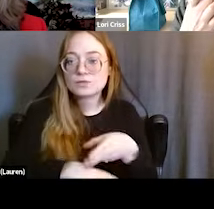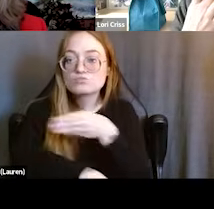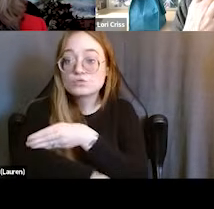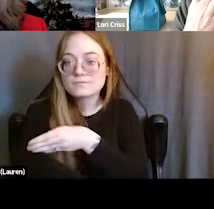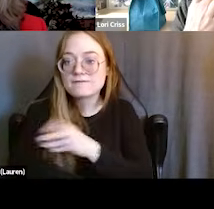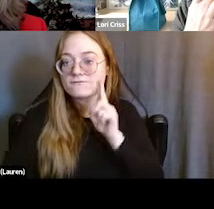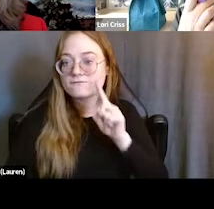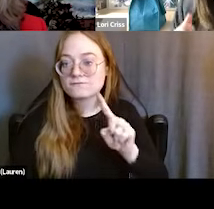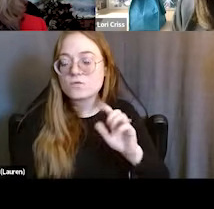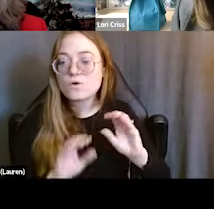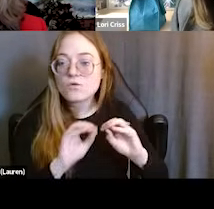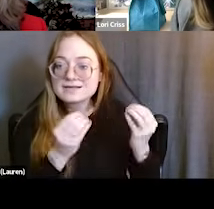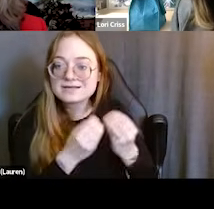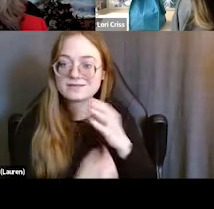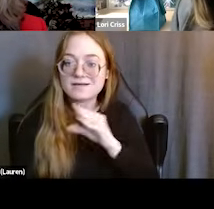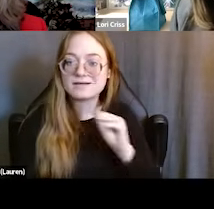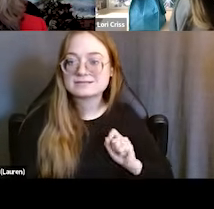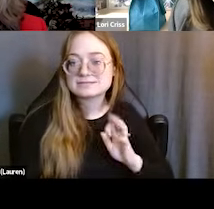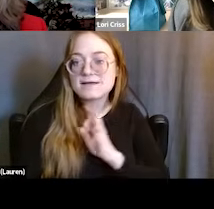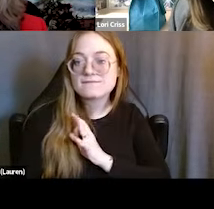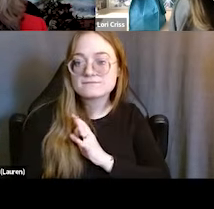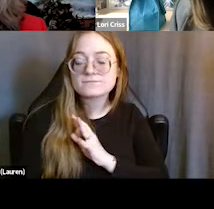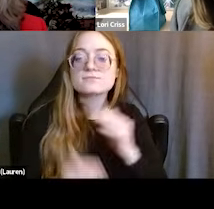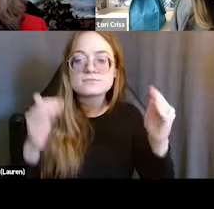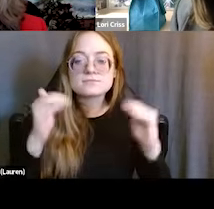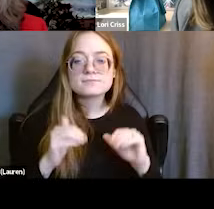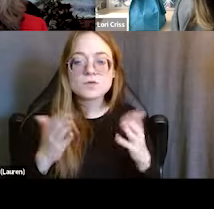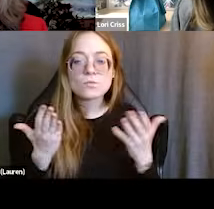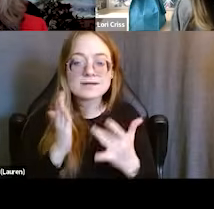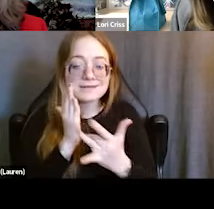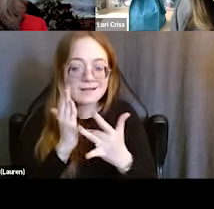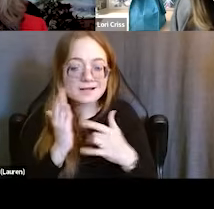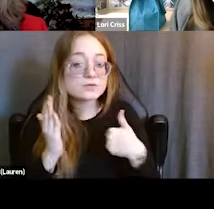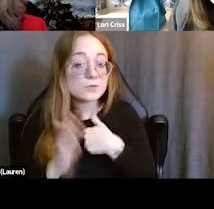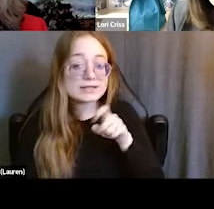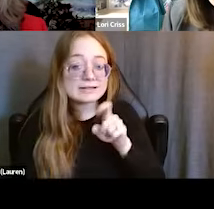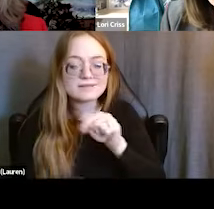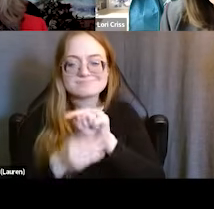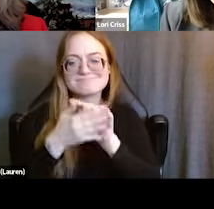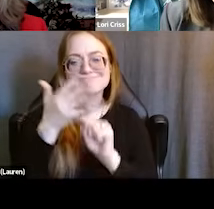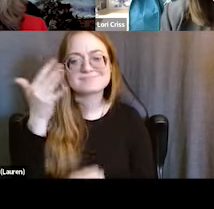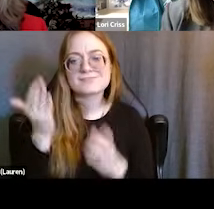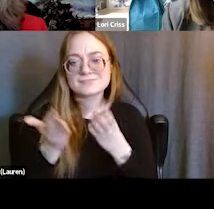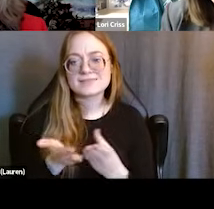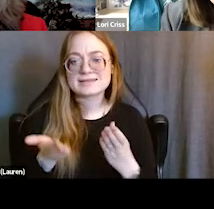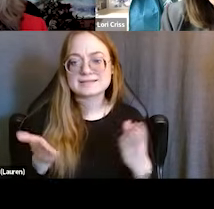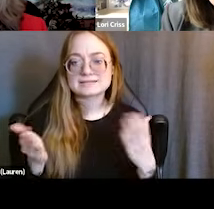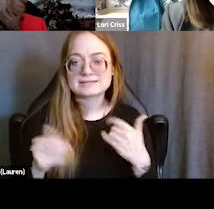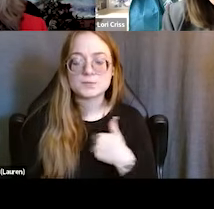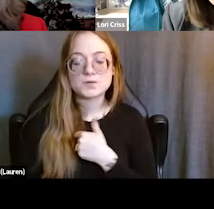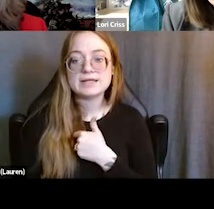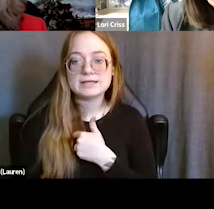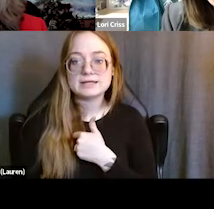organization and for our staff? And then what technology do we need to engage in? So these are all things that